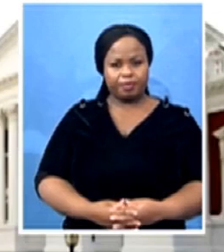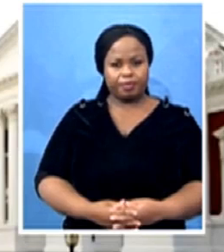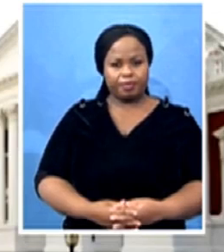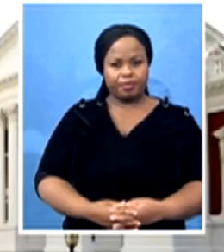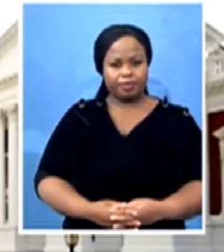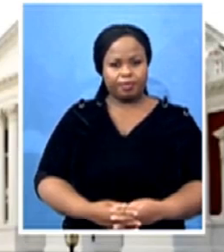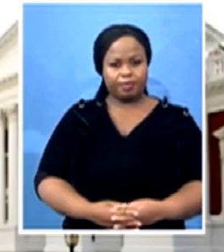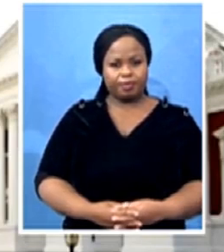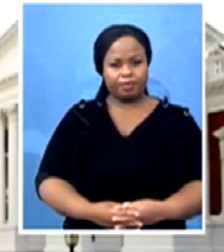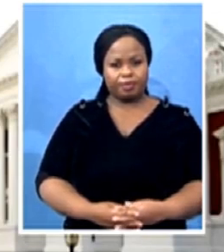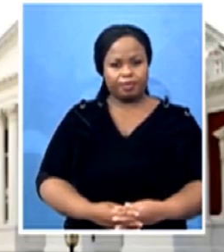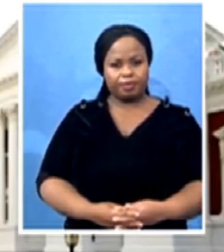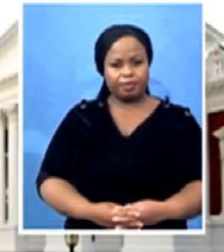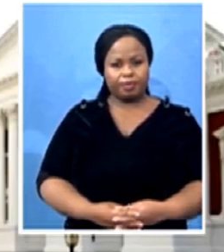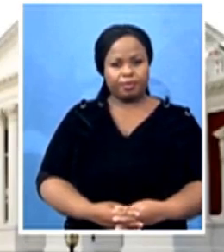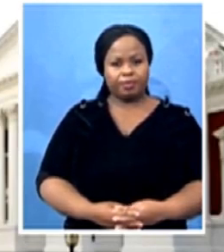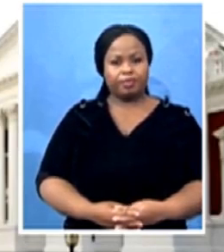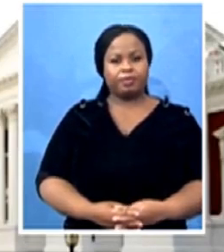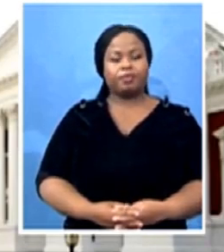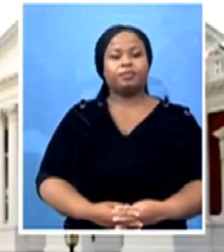President Ramaphosa,